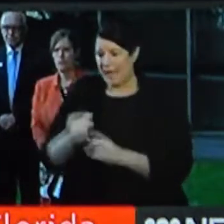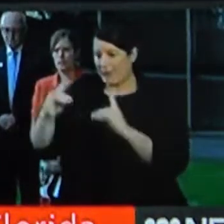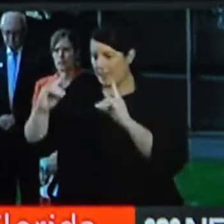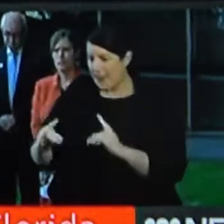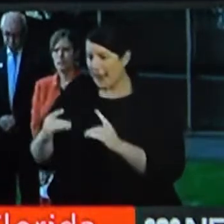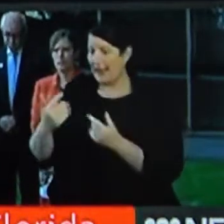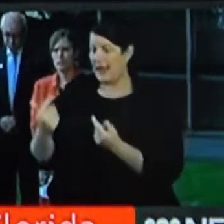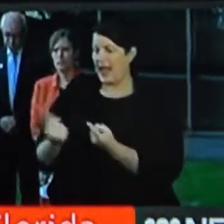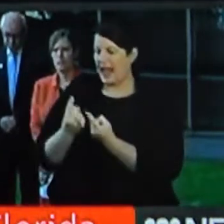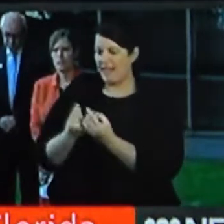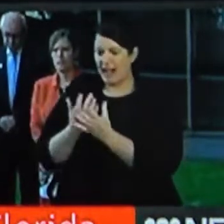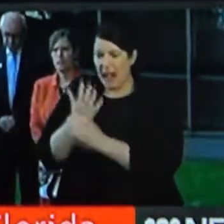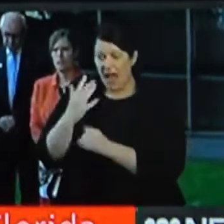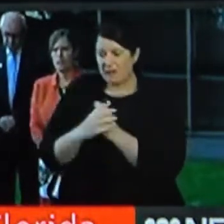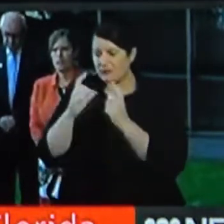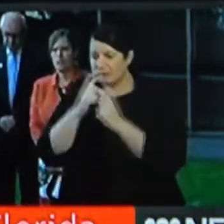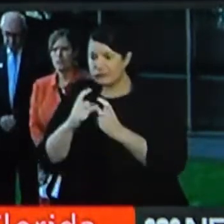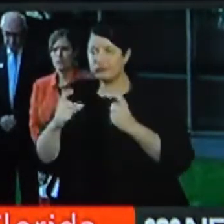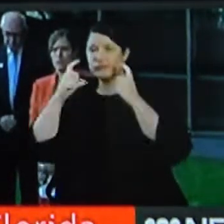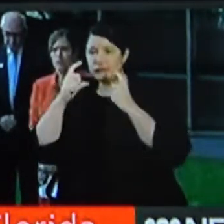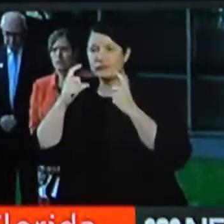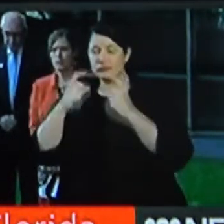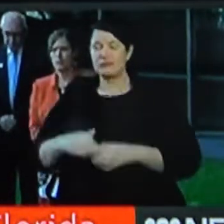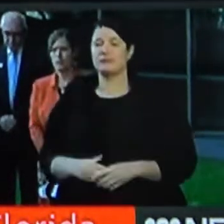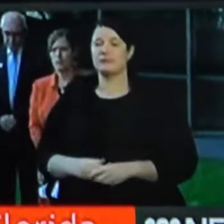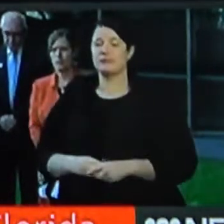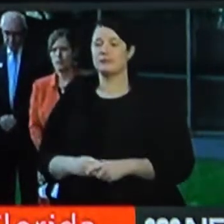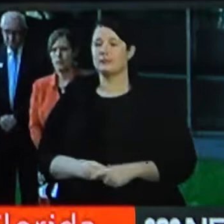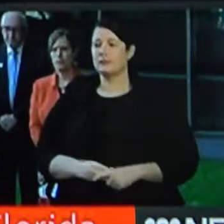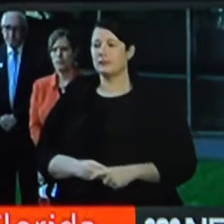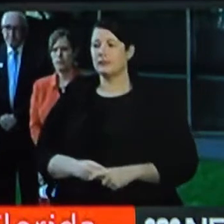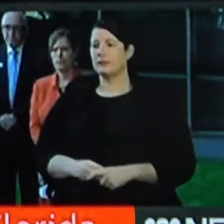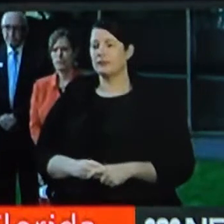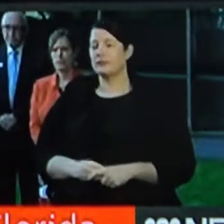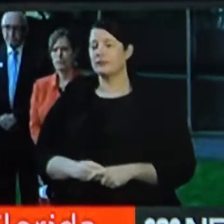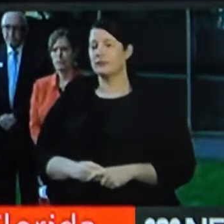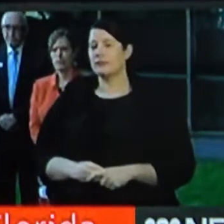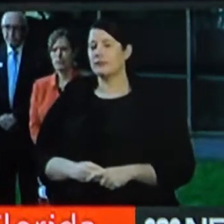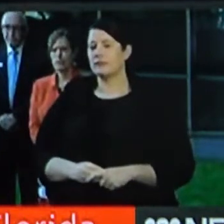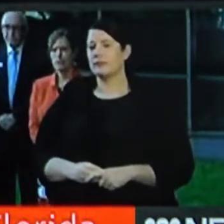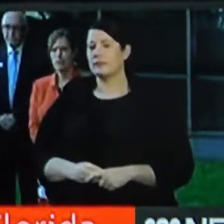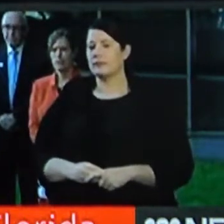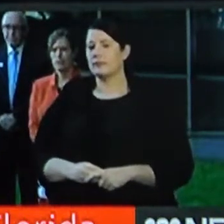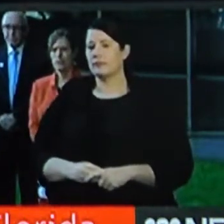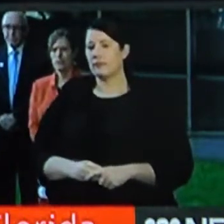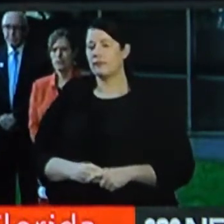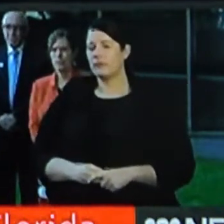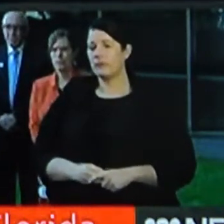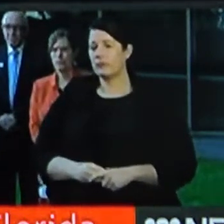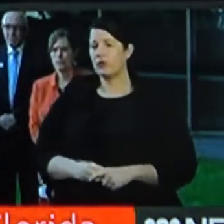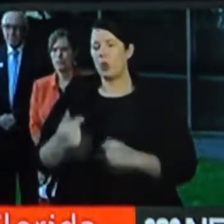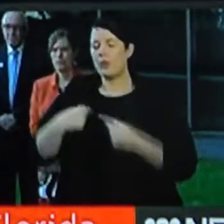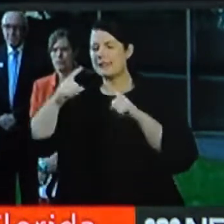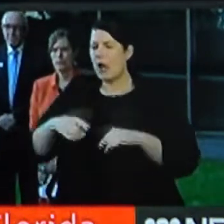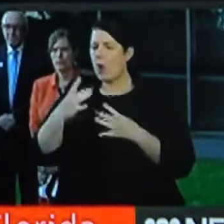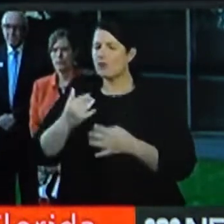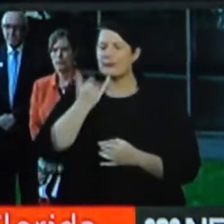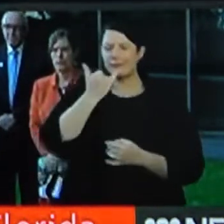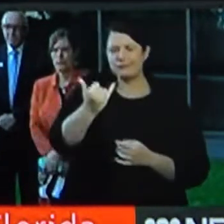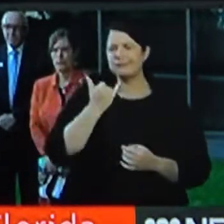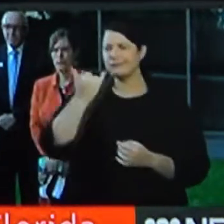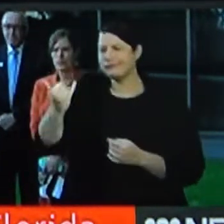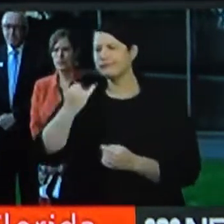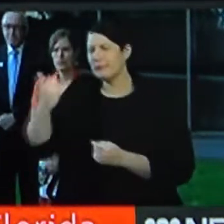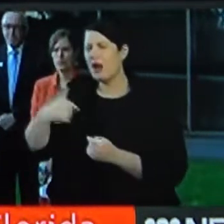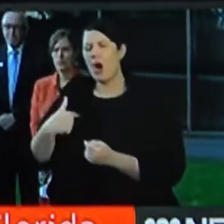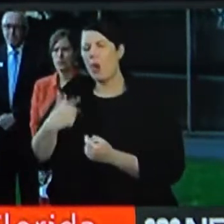as possible when the number of patients increase, which it will. And we're looking forward to making progress on that front. But I want to thank all those businesses who've